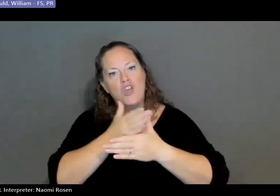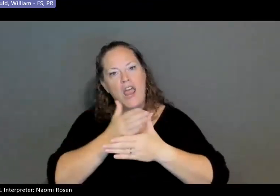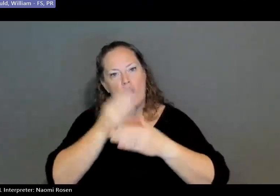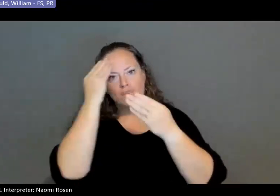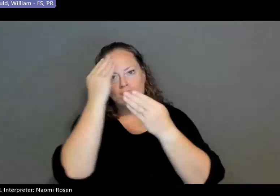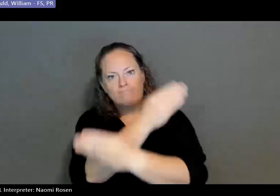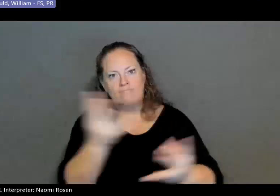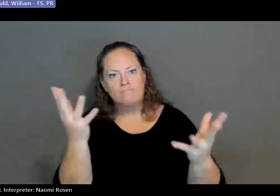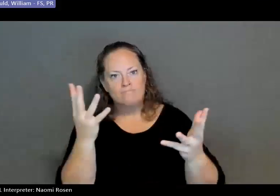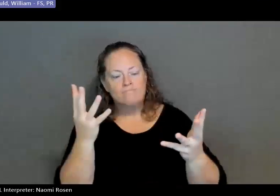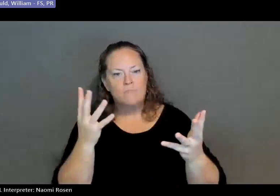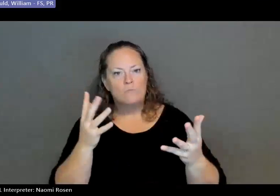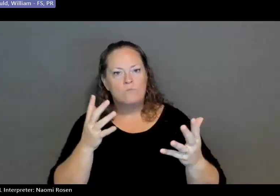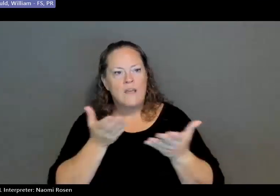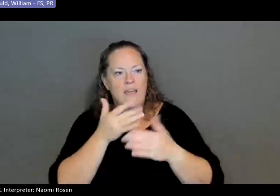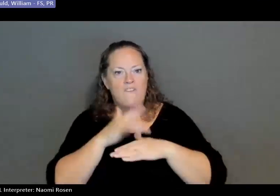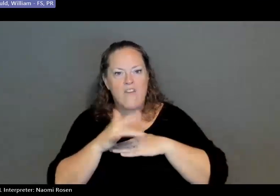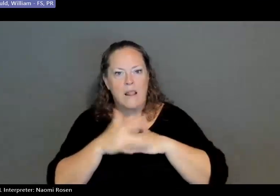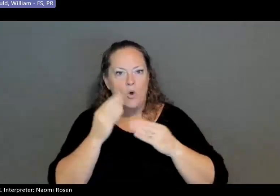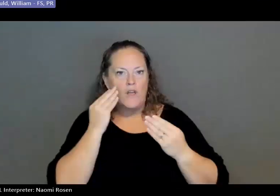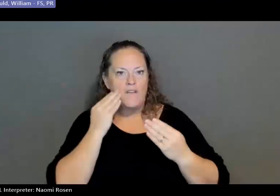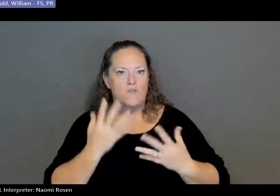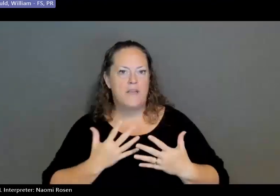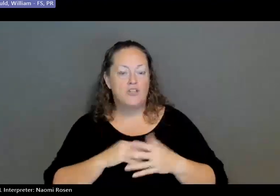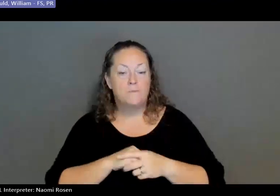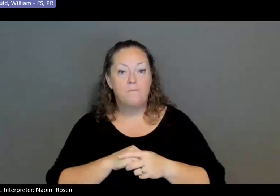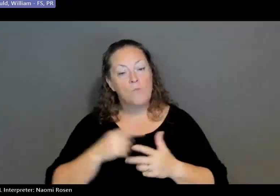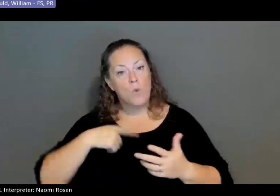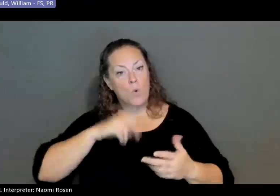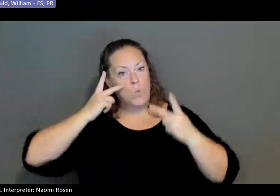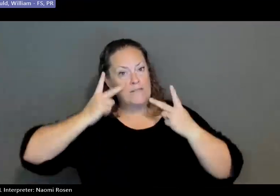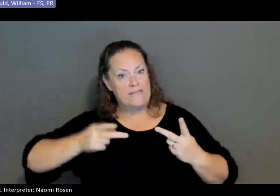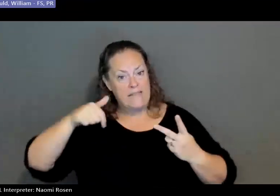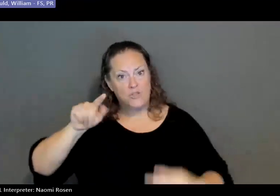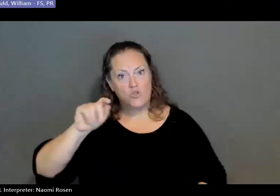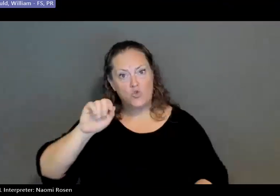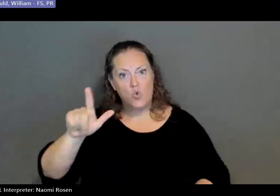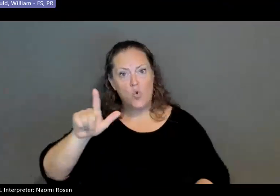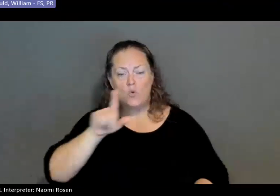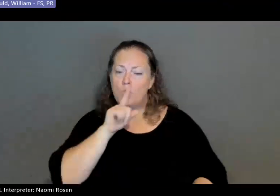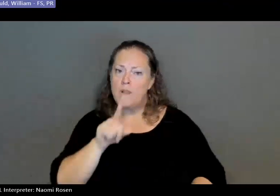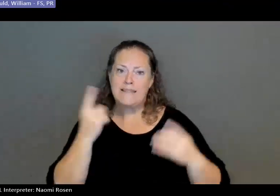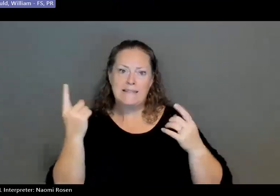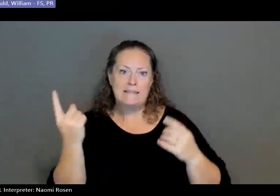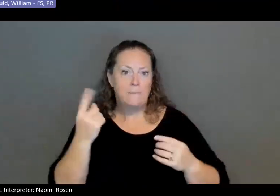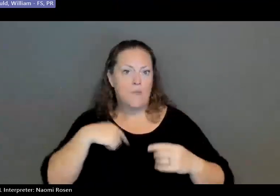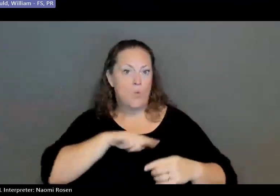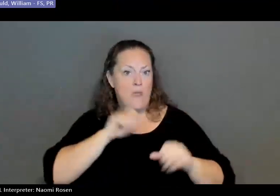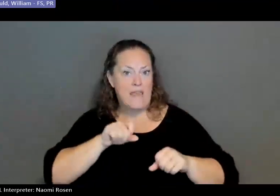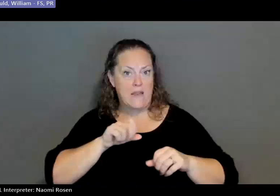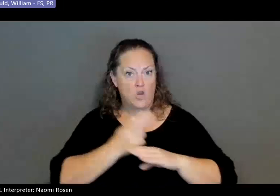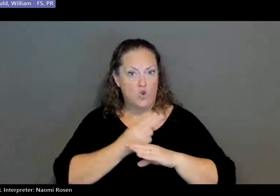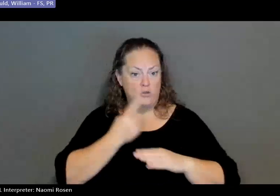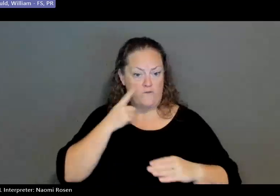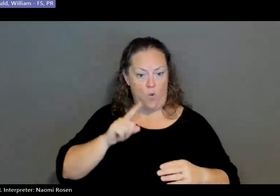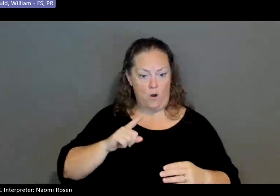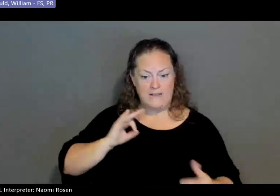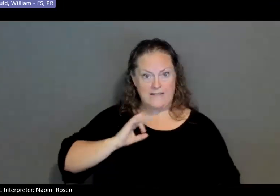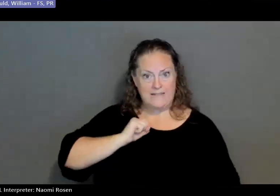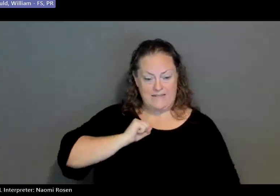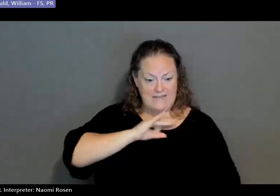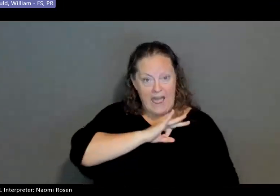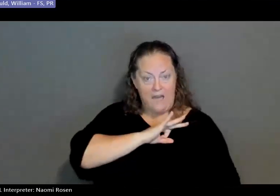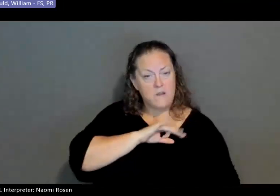that's available. And we see this tool as something that we can use within our staff, but also that